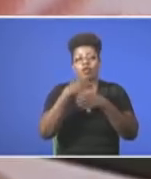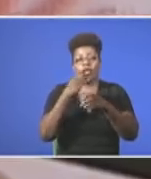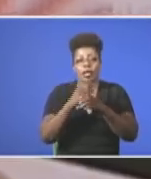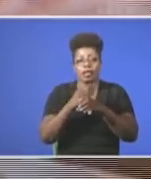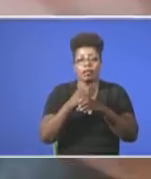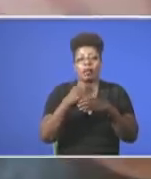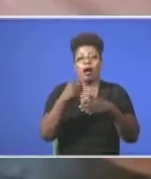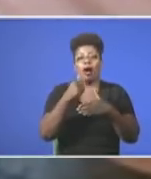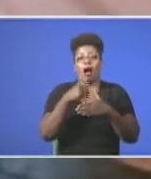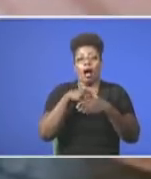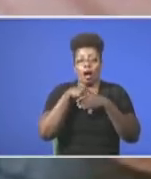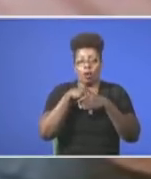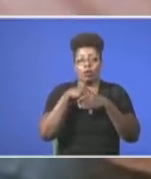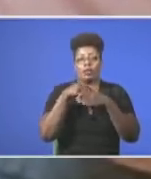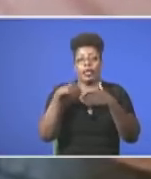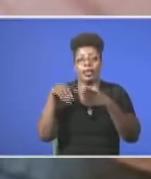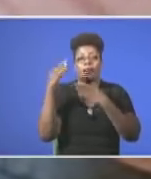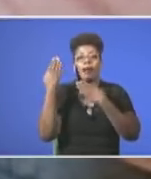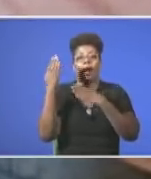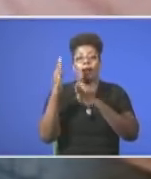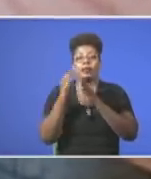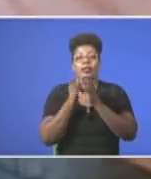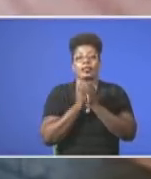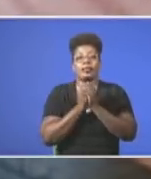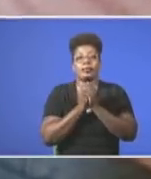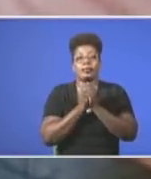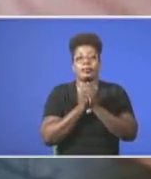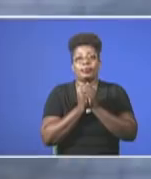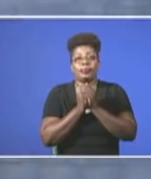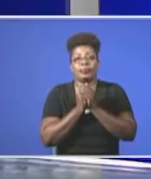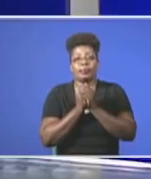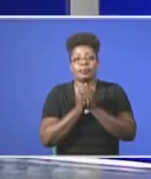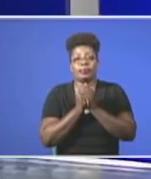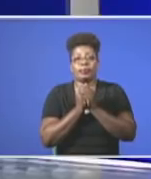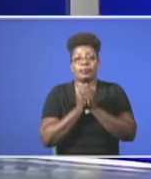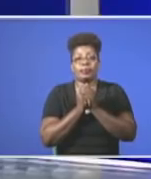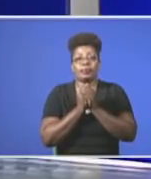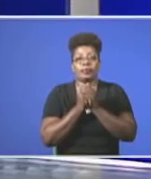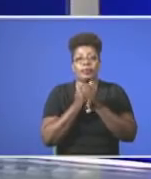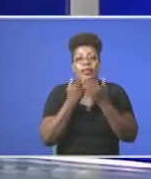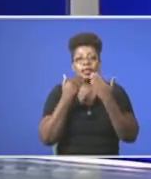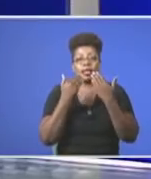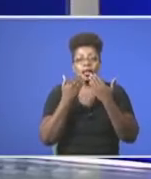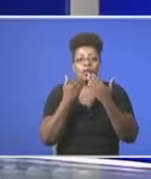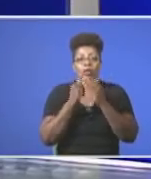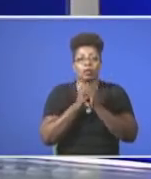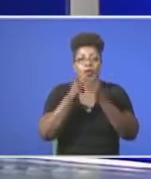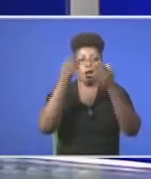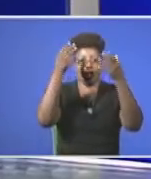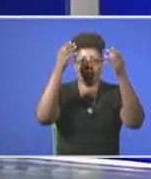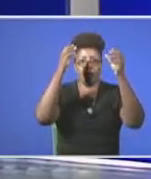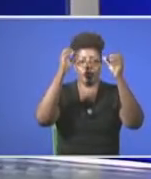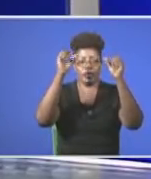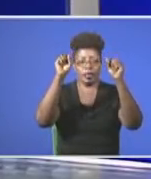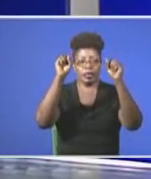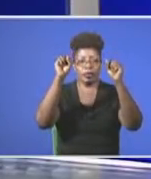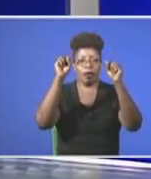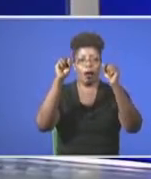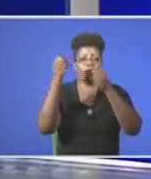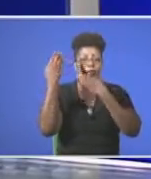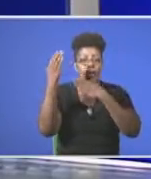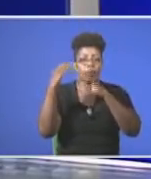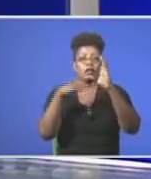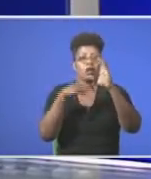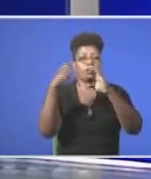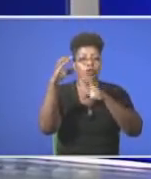Stewart within the Bahamas. Sabrina Brown, ZNS Network News. Thanks, Sabrina. President of the Bahamian Contractors Association